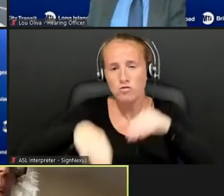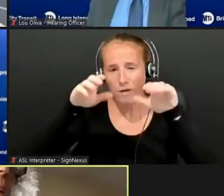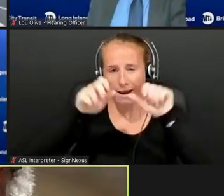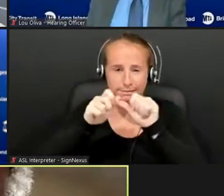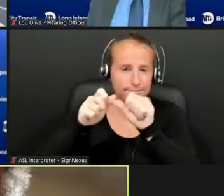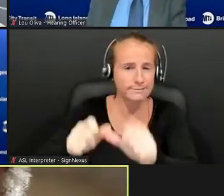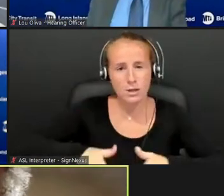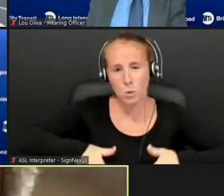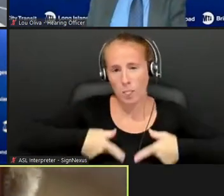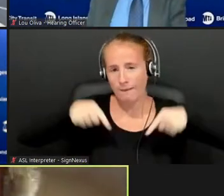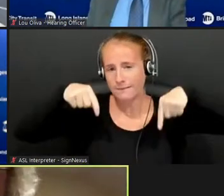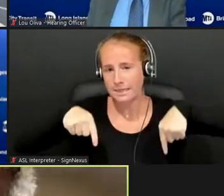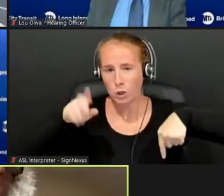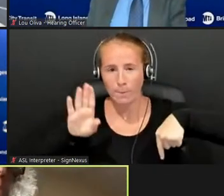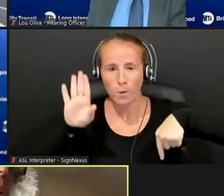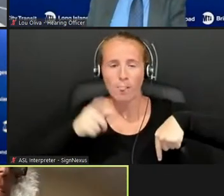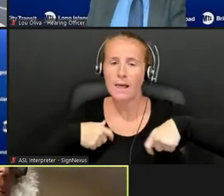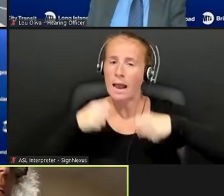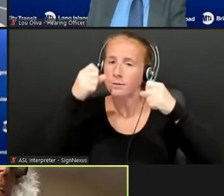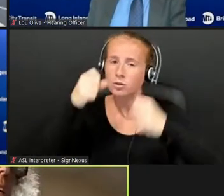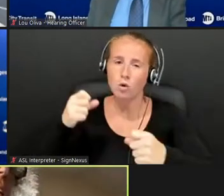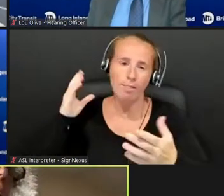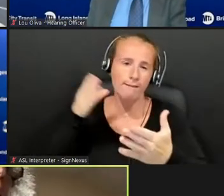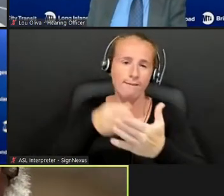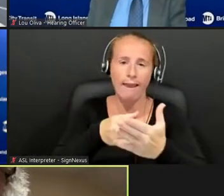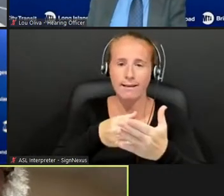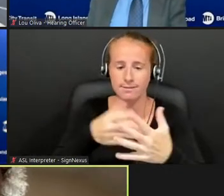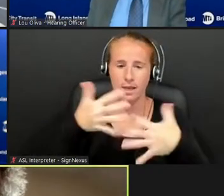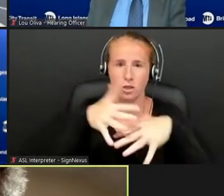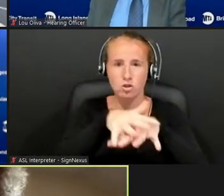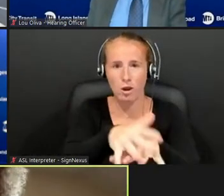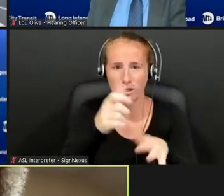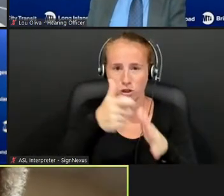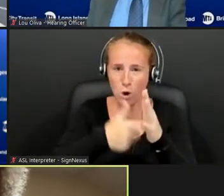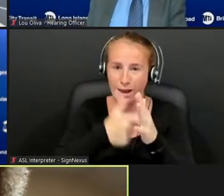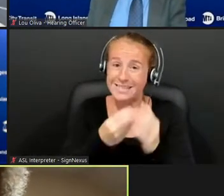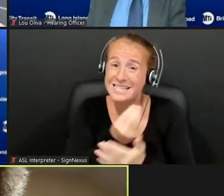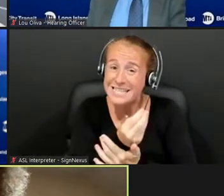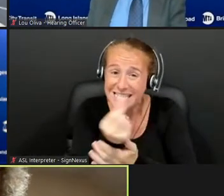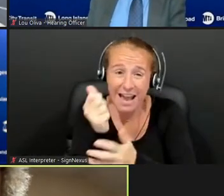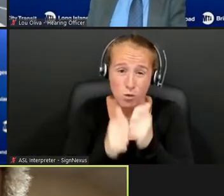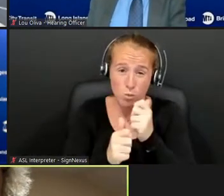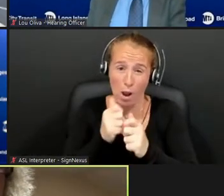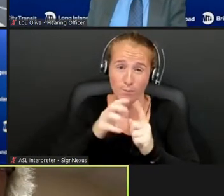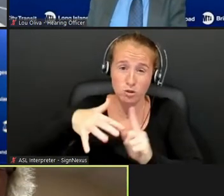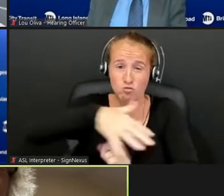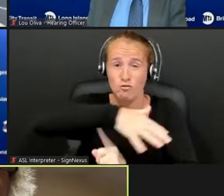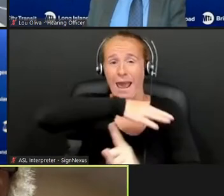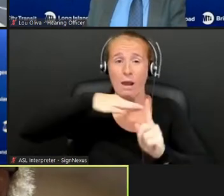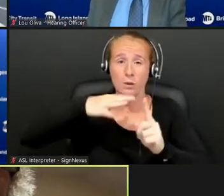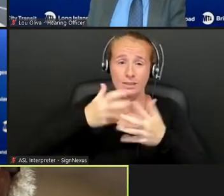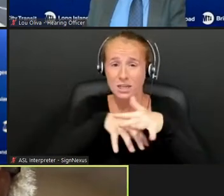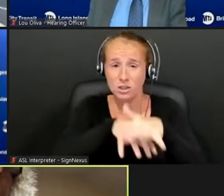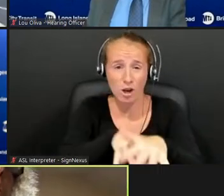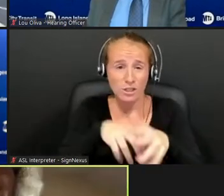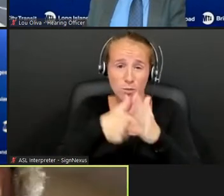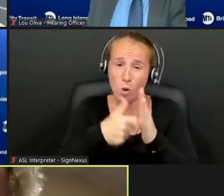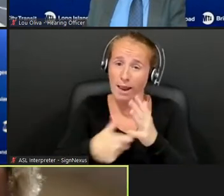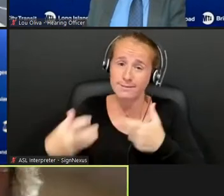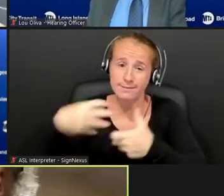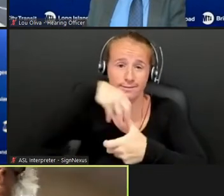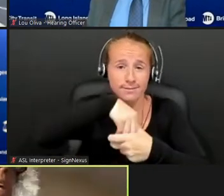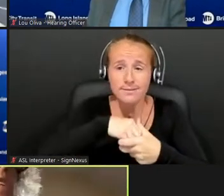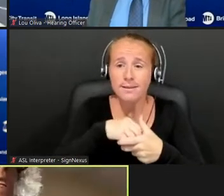I'm strongly against congestion pricing several of the many issues surrounding just congestion pricing include